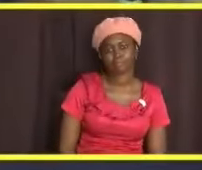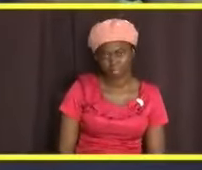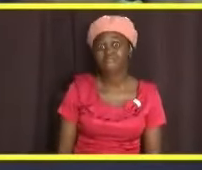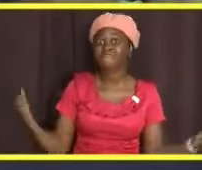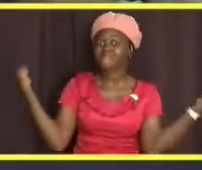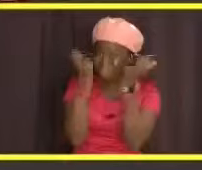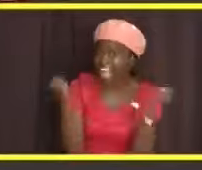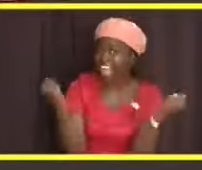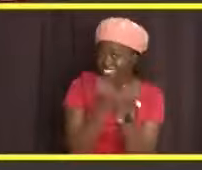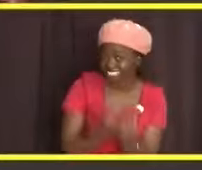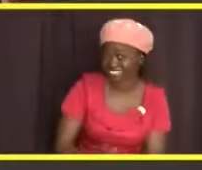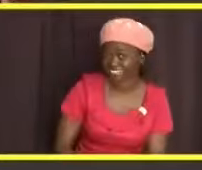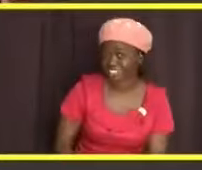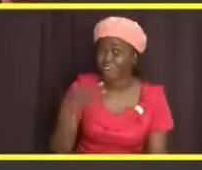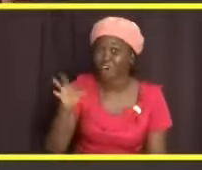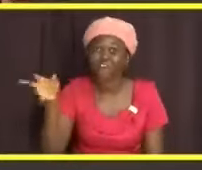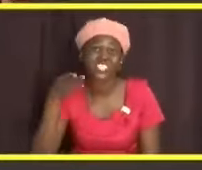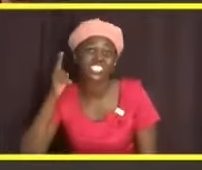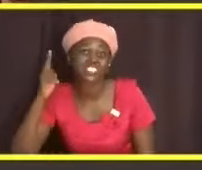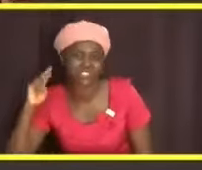Fact of history.